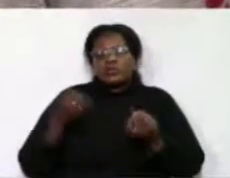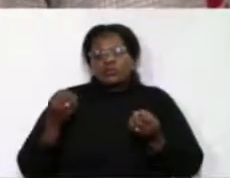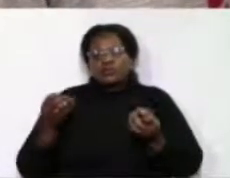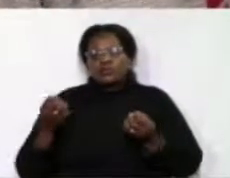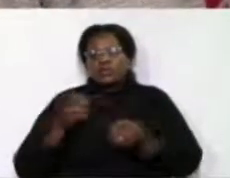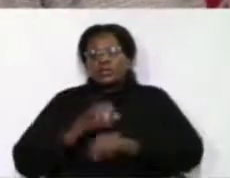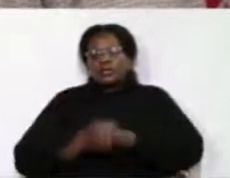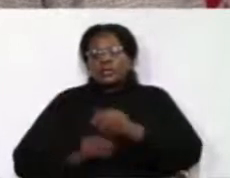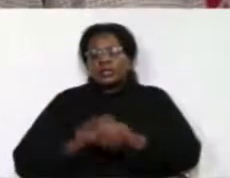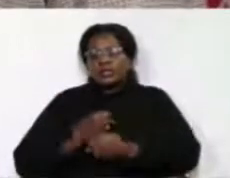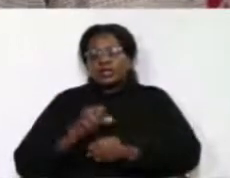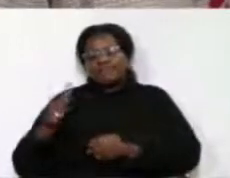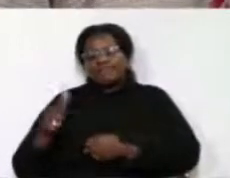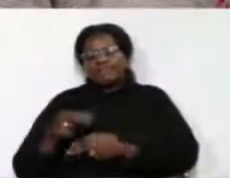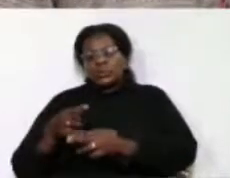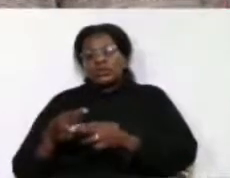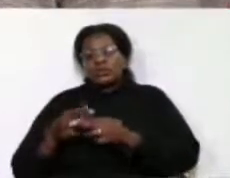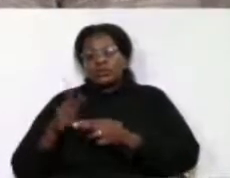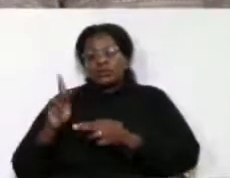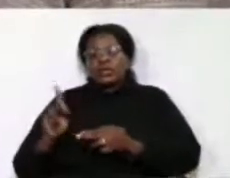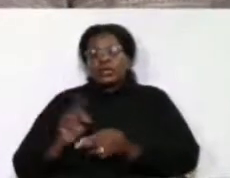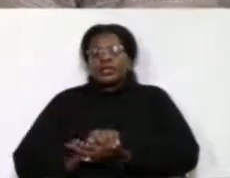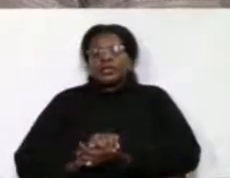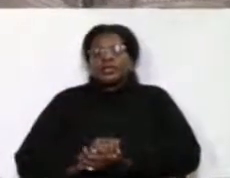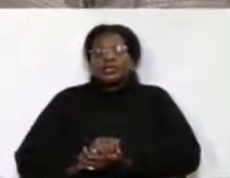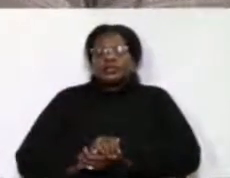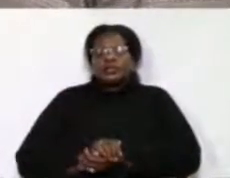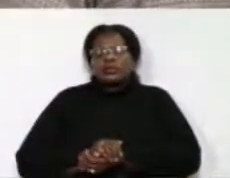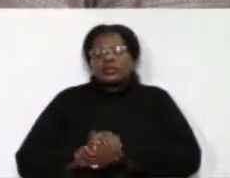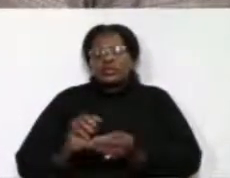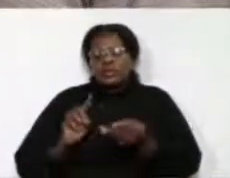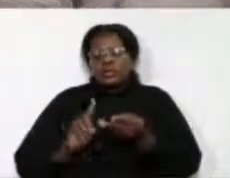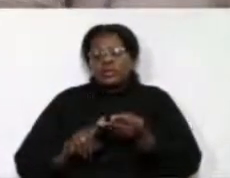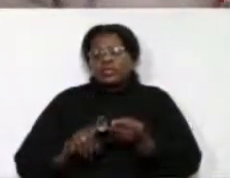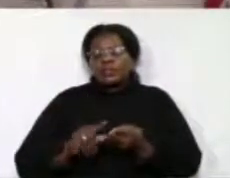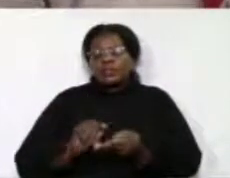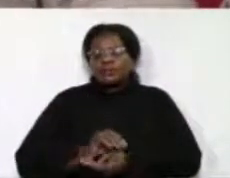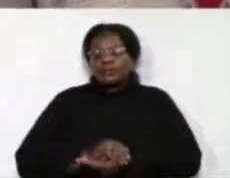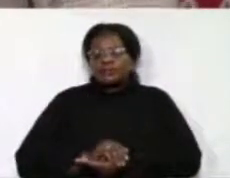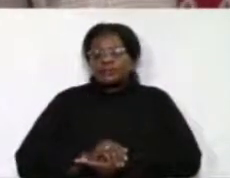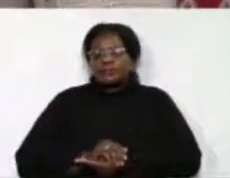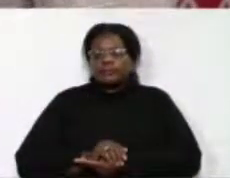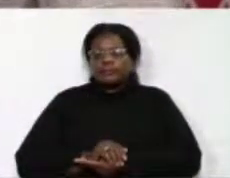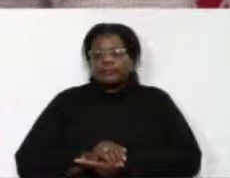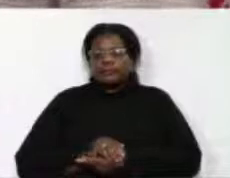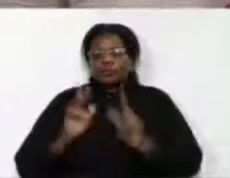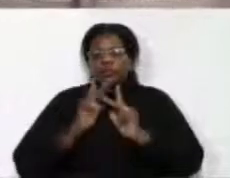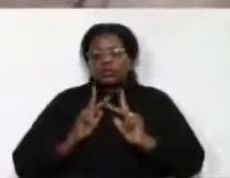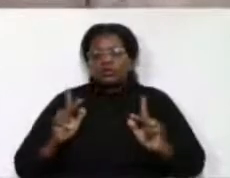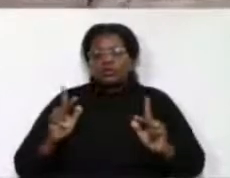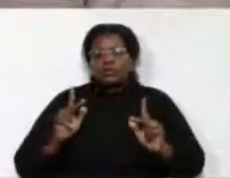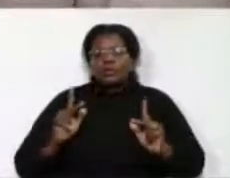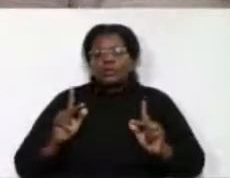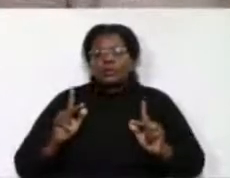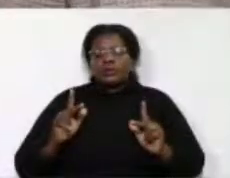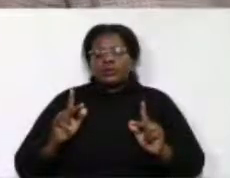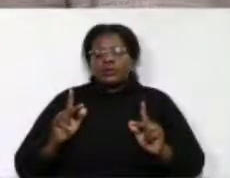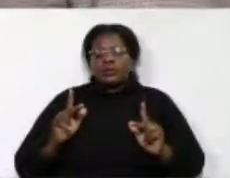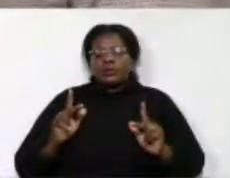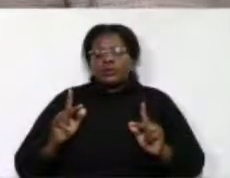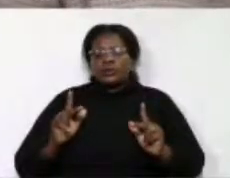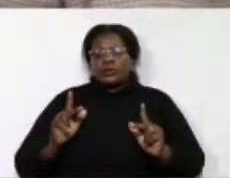it's another loan, let's say. And deferred liability is a bit more complicated. It's when a customer has paid